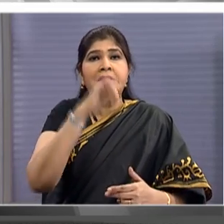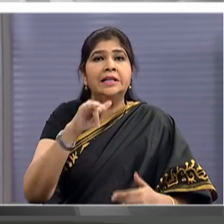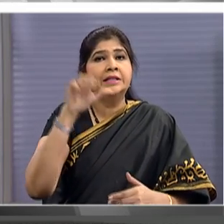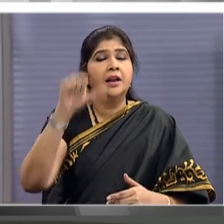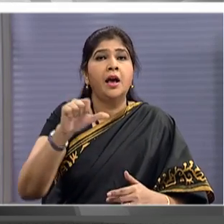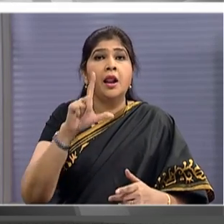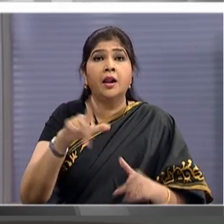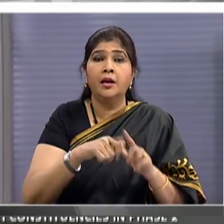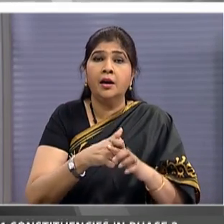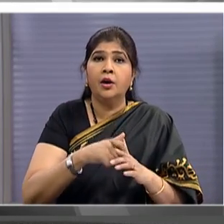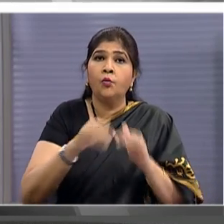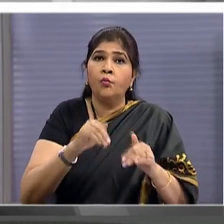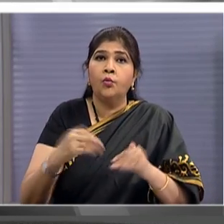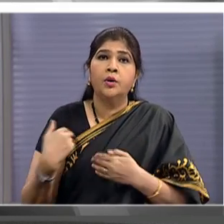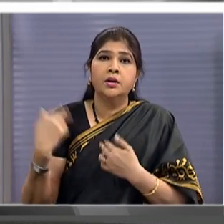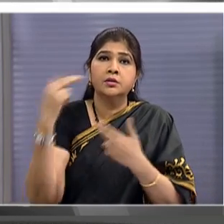lakh voters across